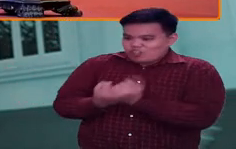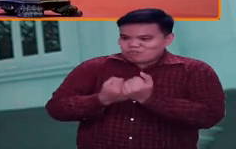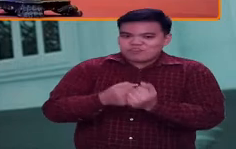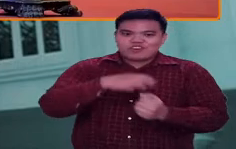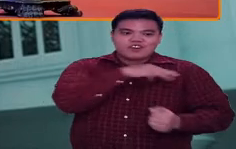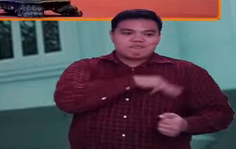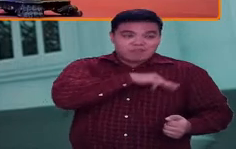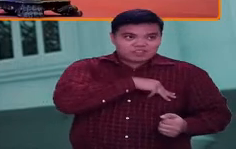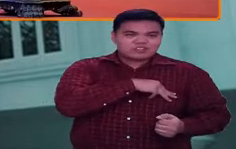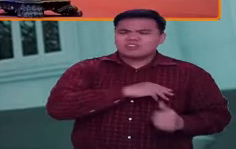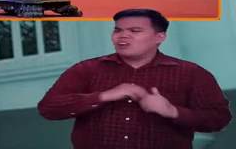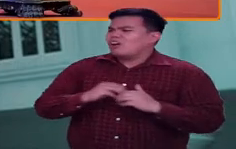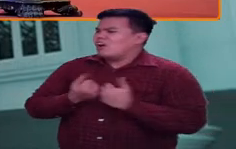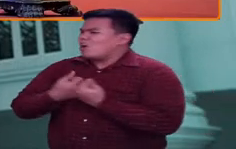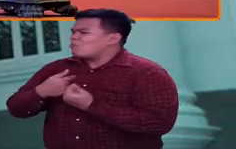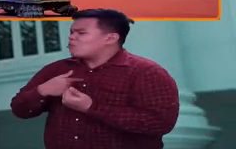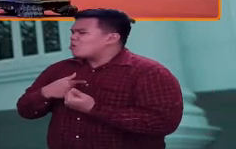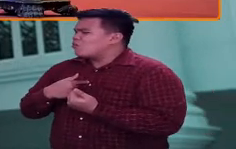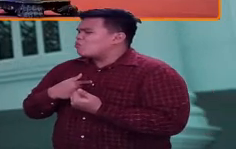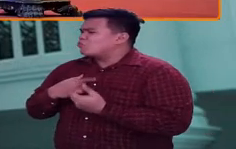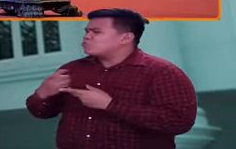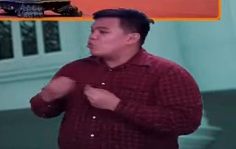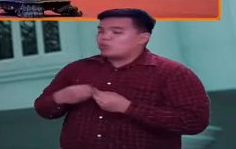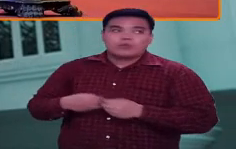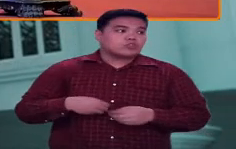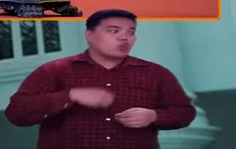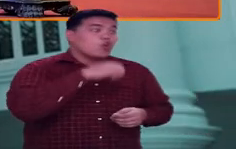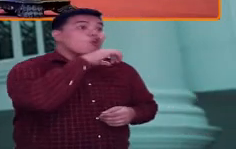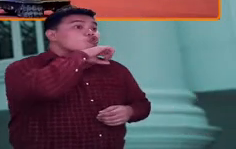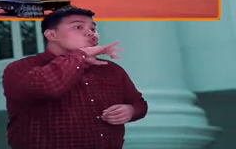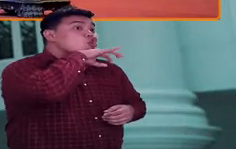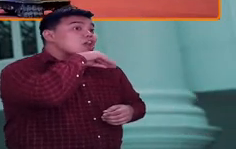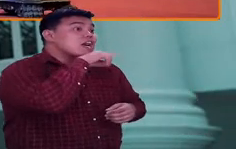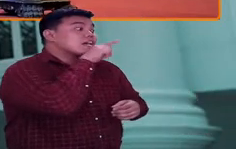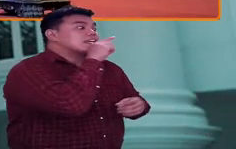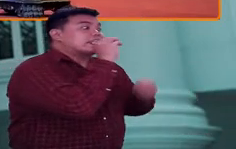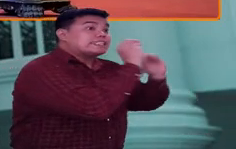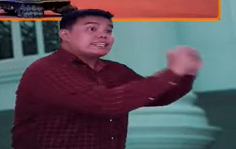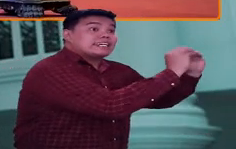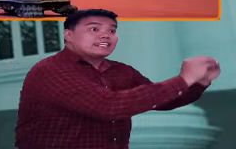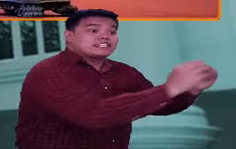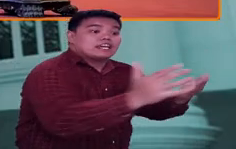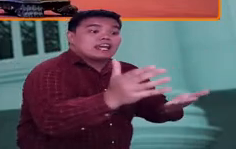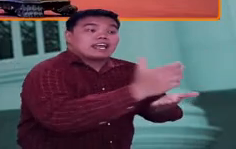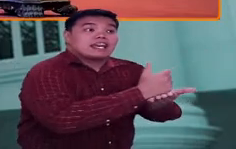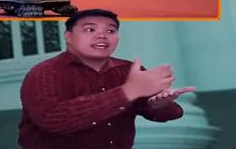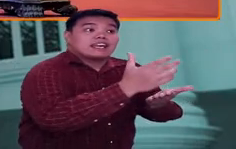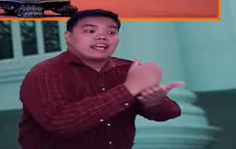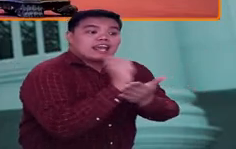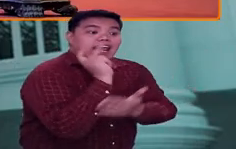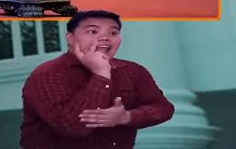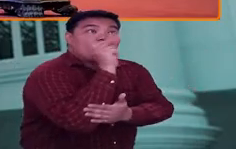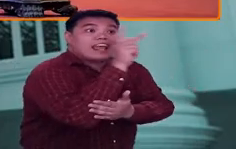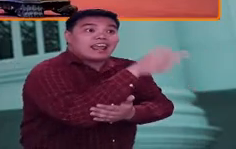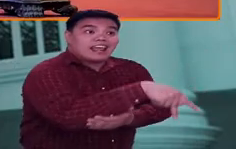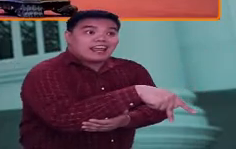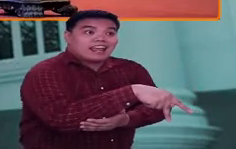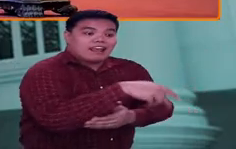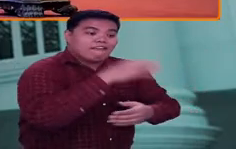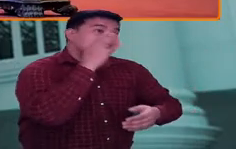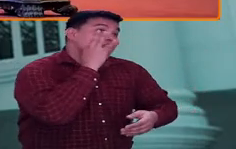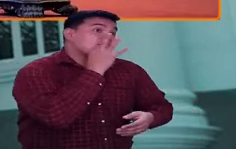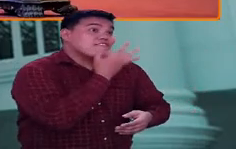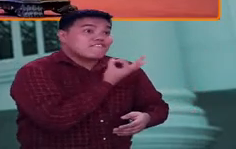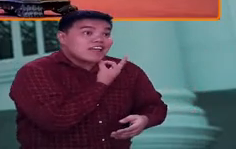to do? How am I going to give that? Her grandmother had taught her how to sew and do some nice ornaments